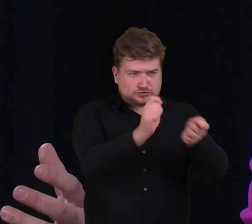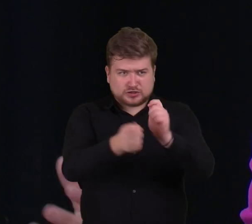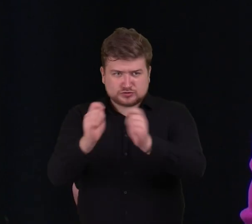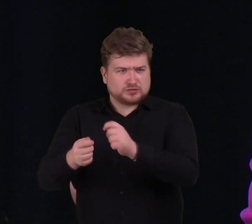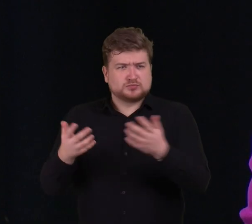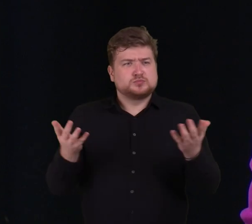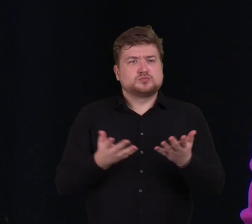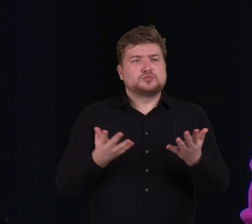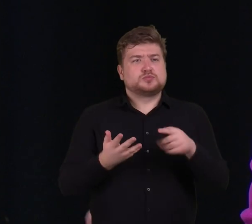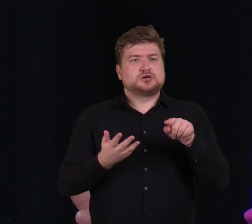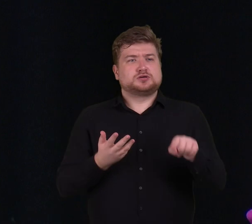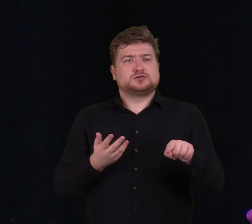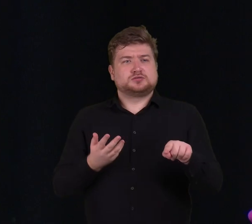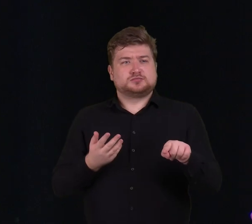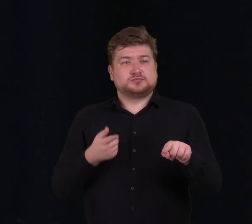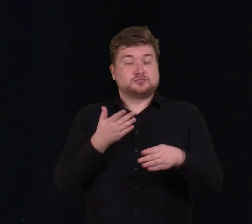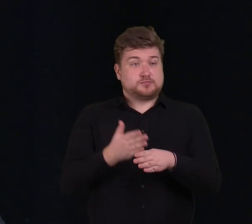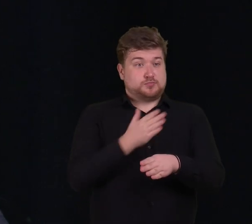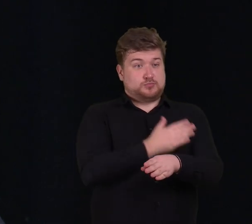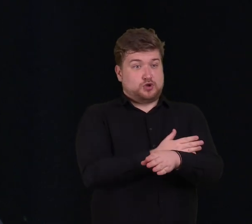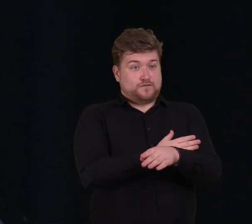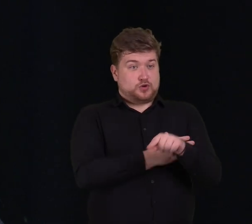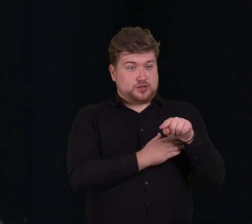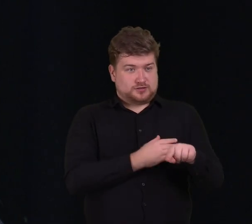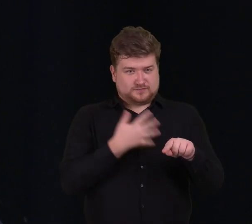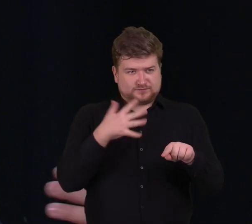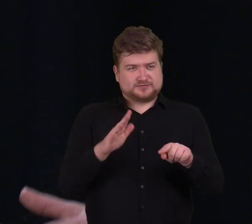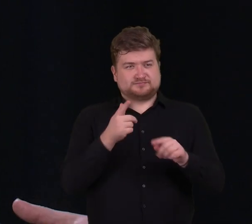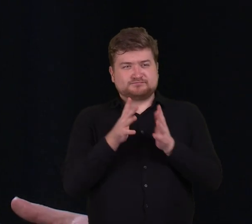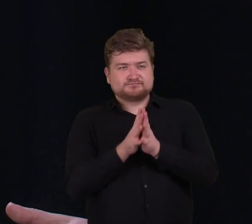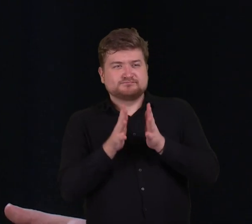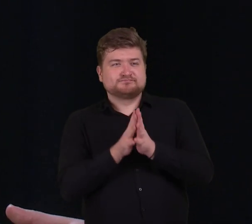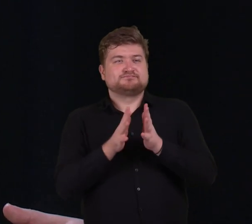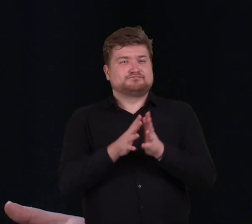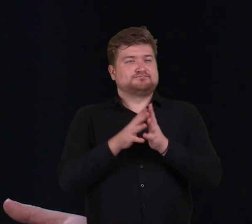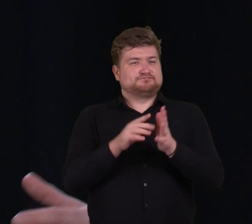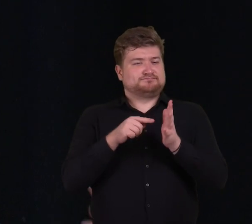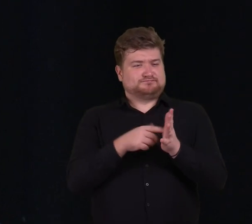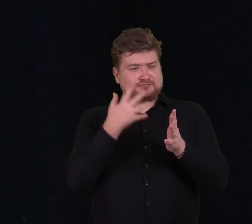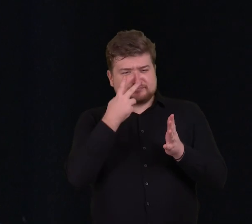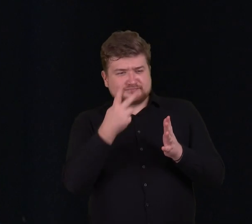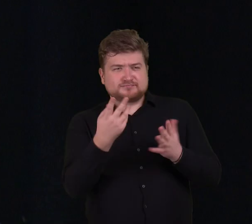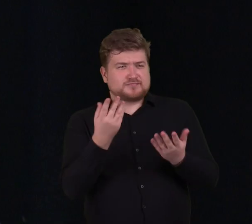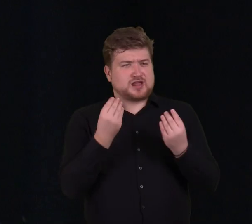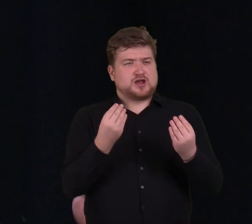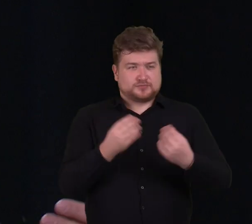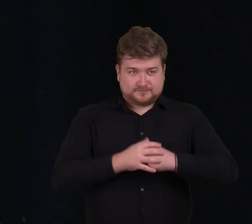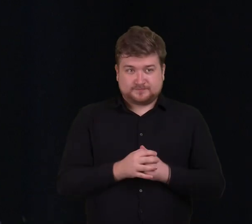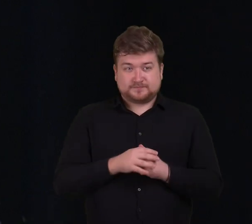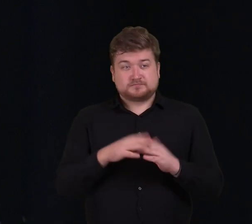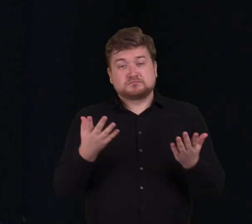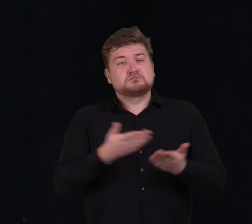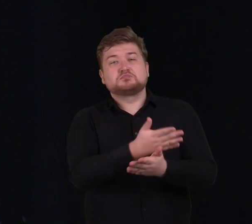is it from your perspective useful approach which was used in the past programming period and now?